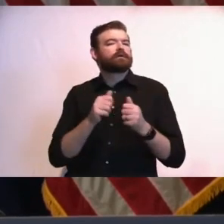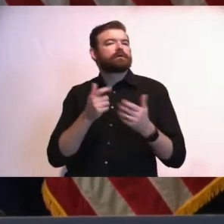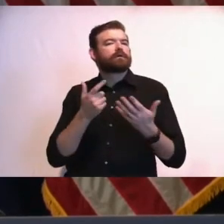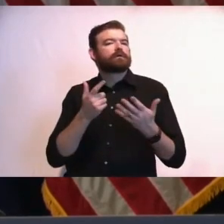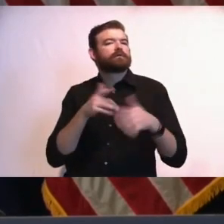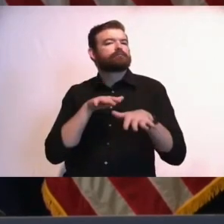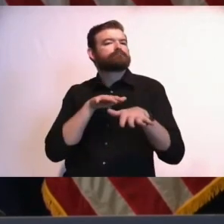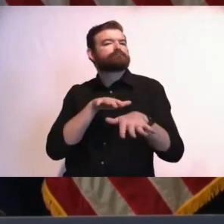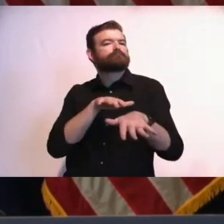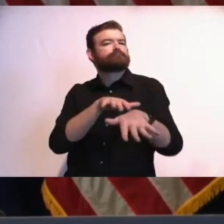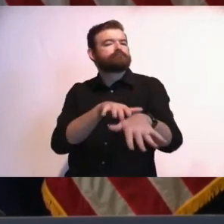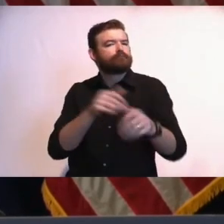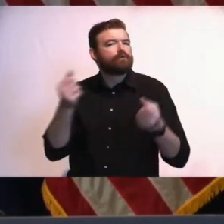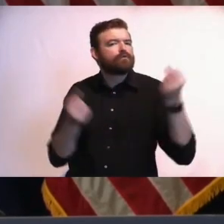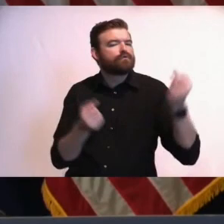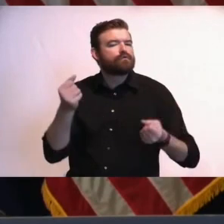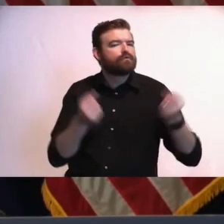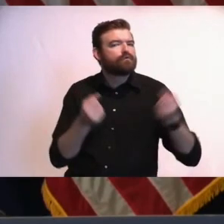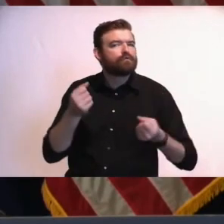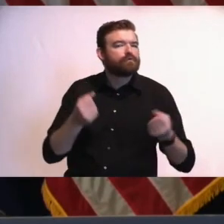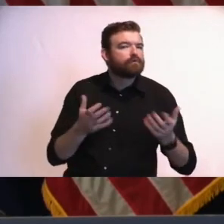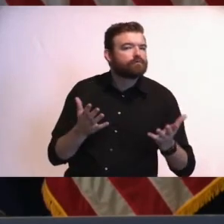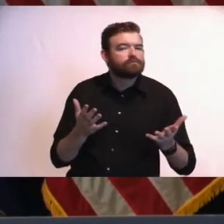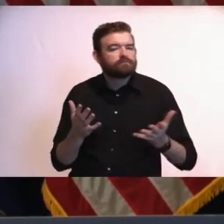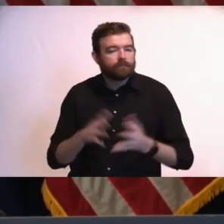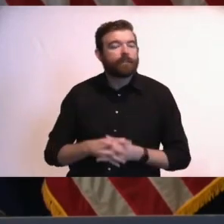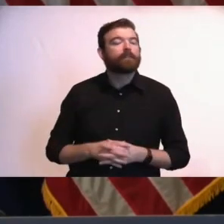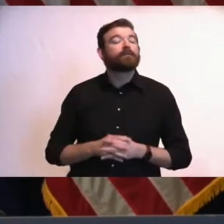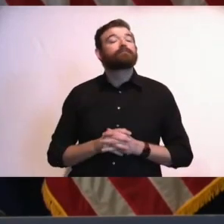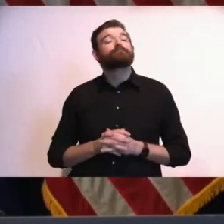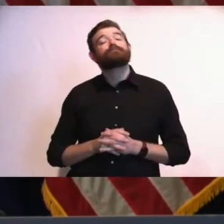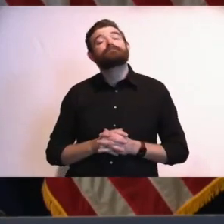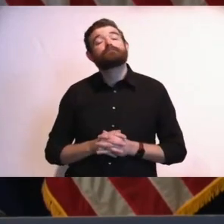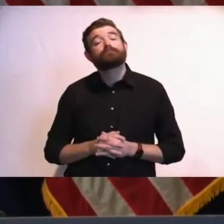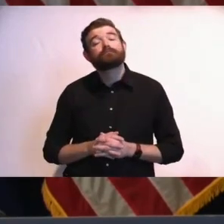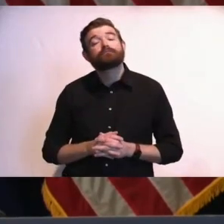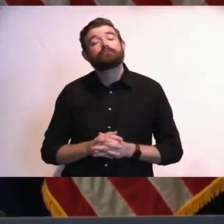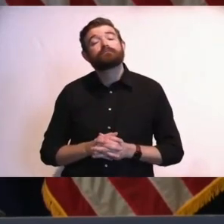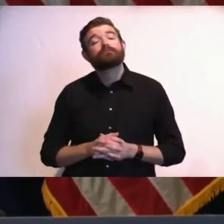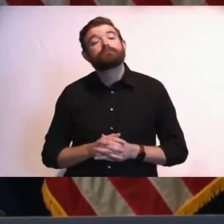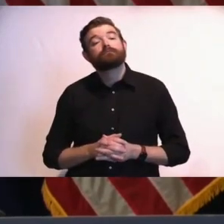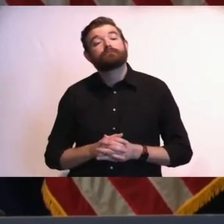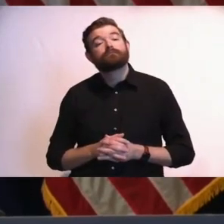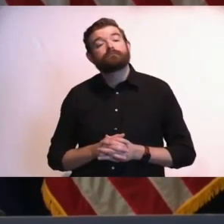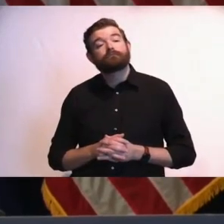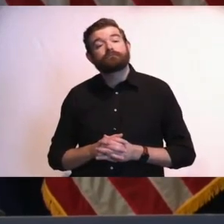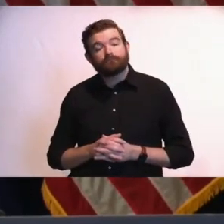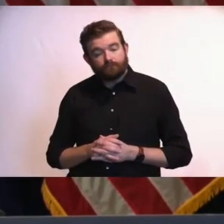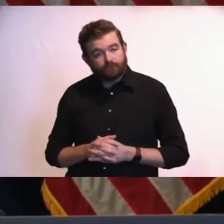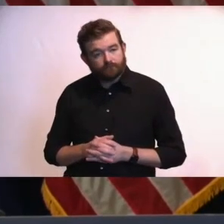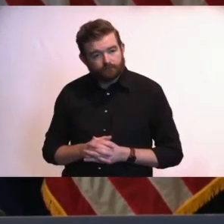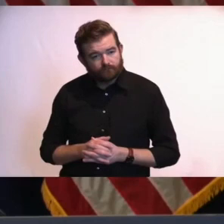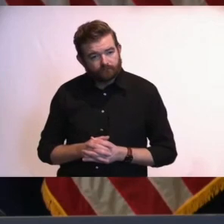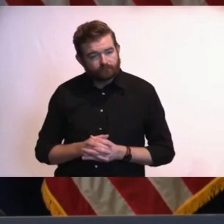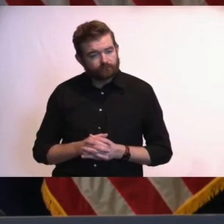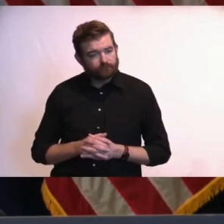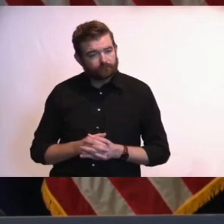we do still have our all hazards incident management team assisting the rapid mobile response team mission